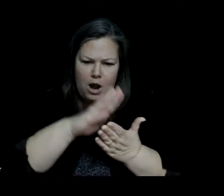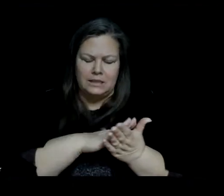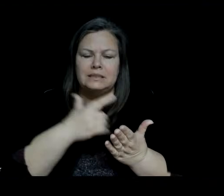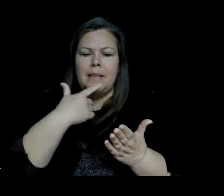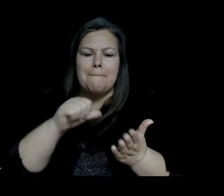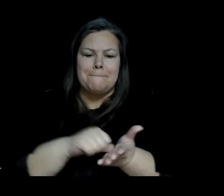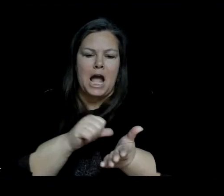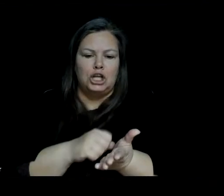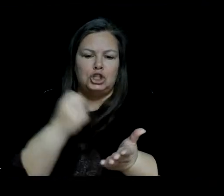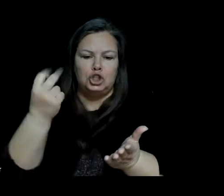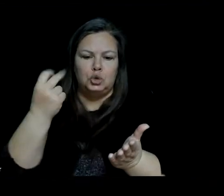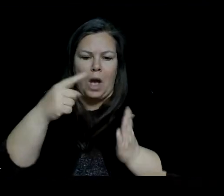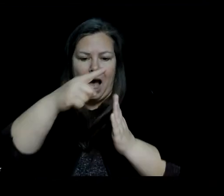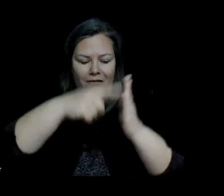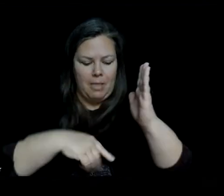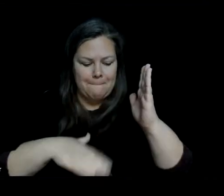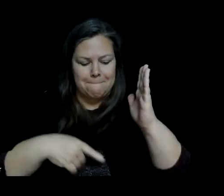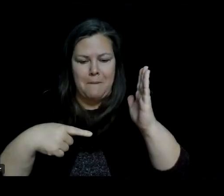12.